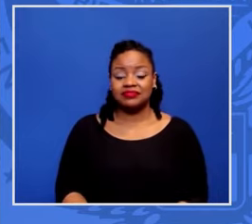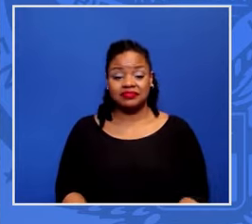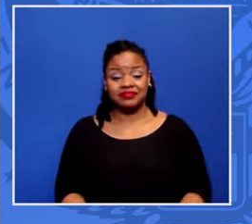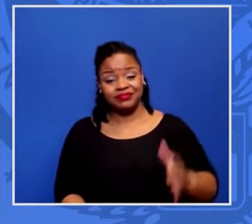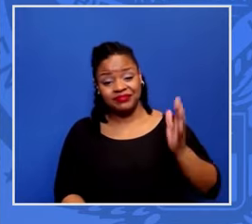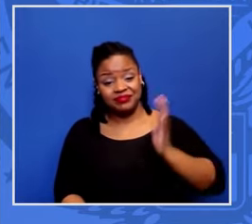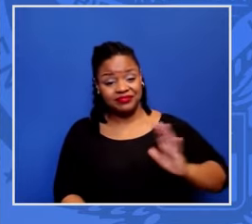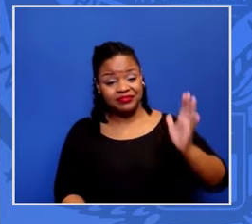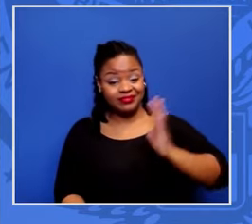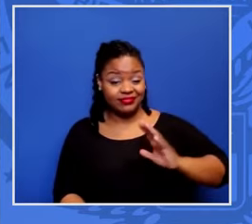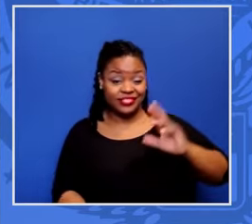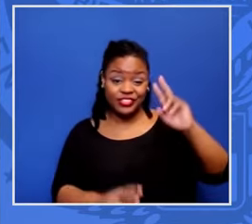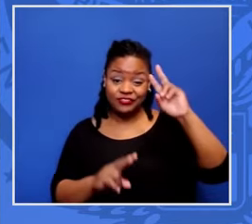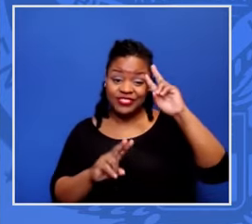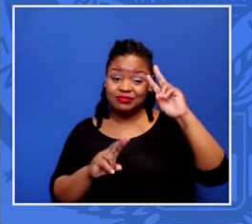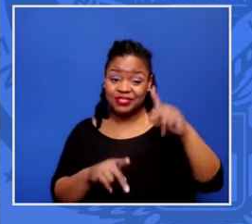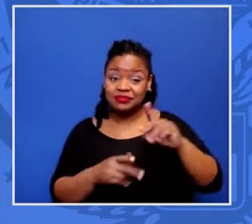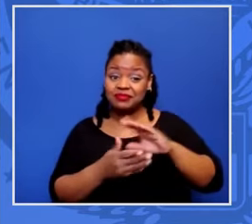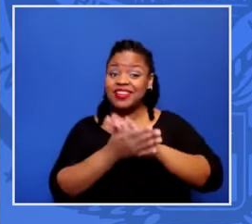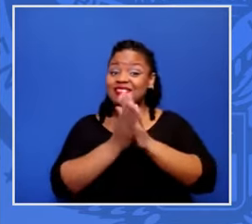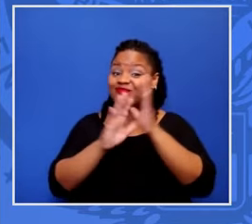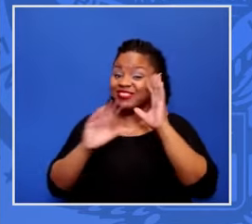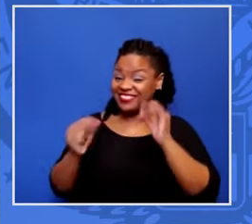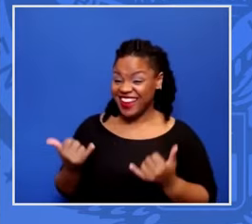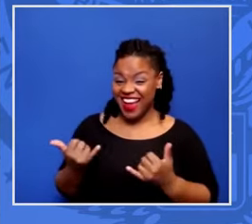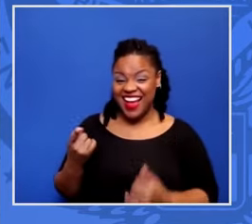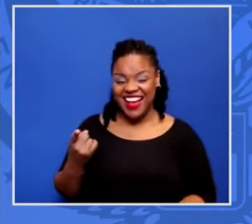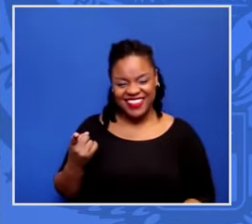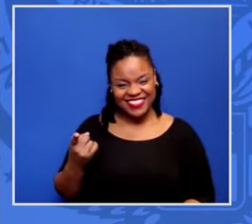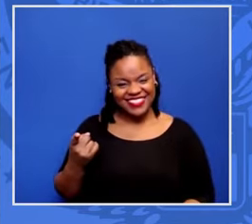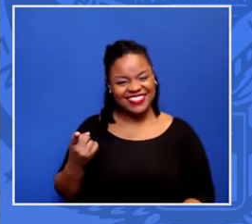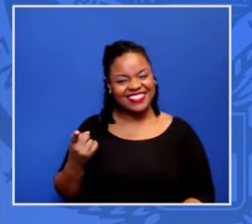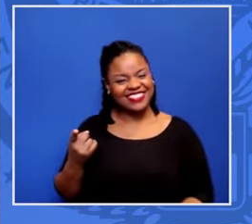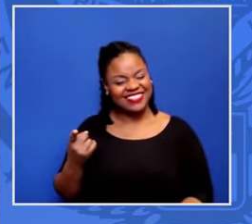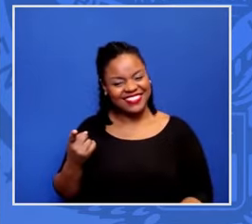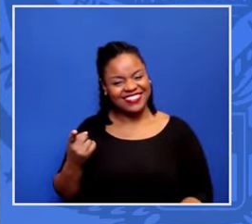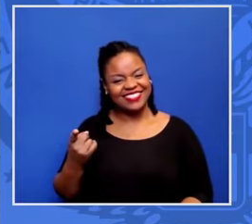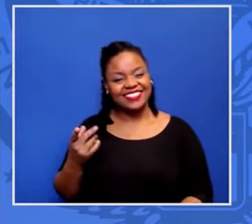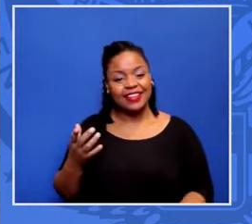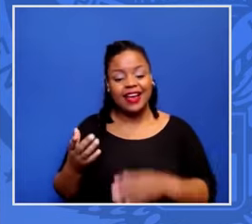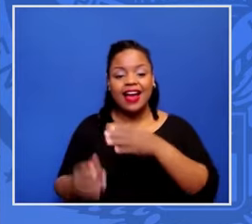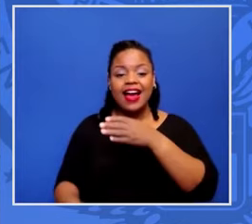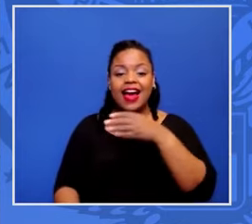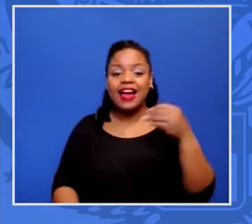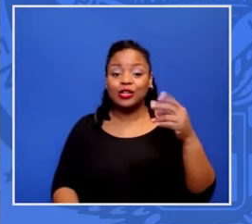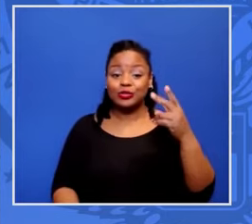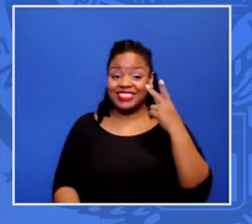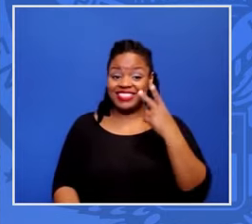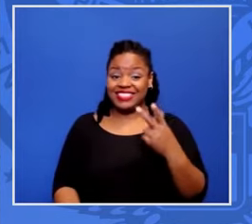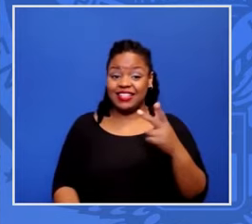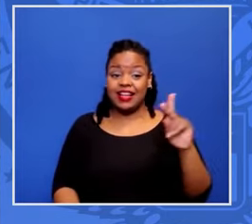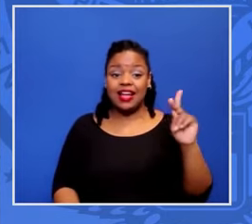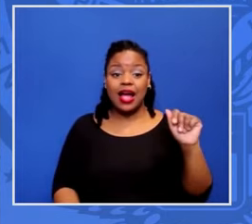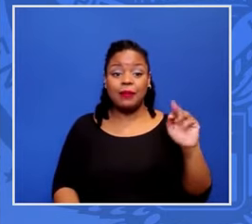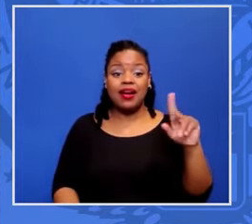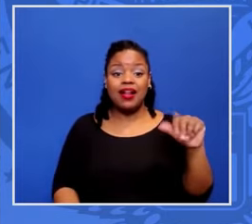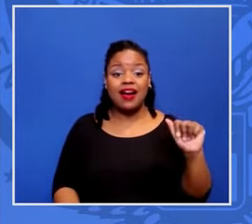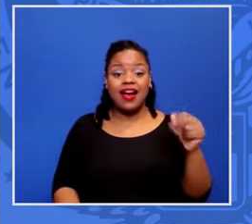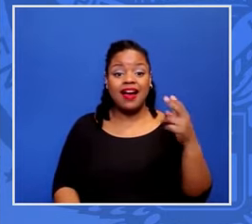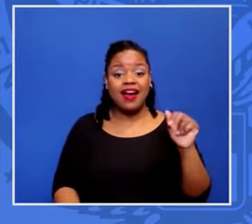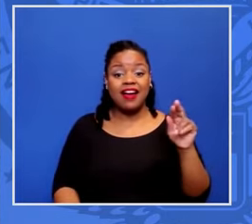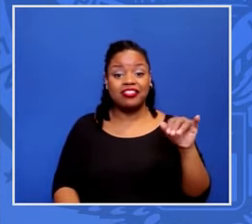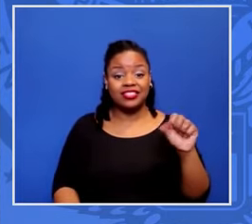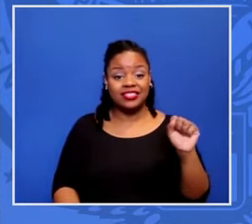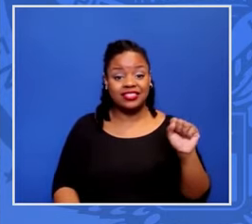see Kamala Harris as our first woman vice president. But